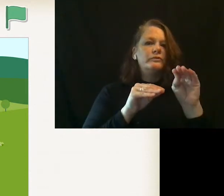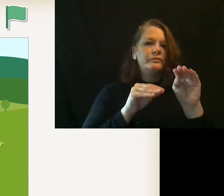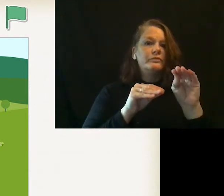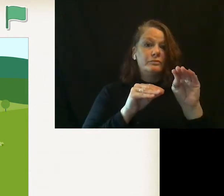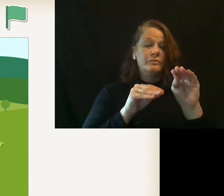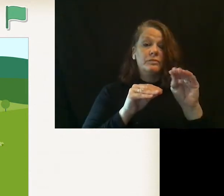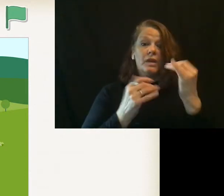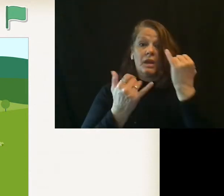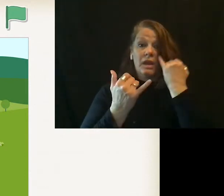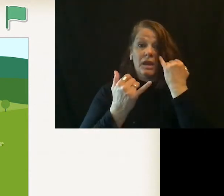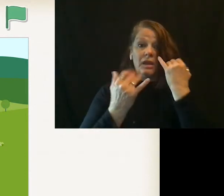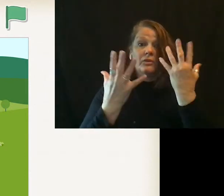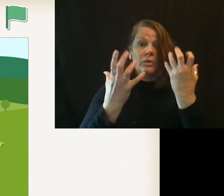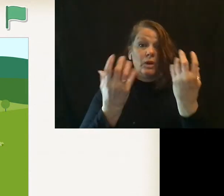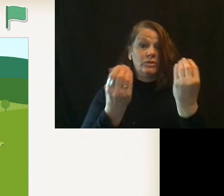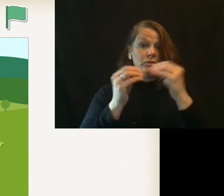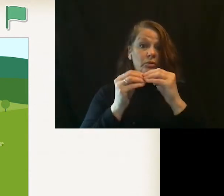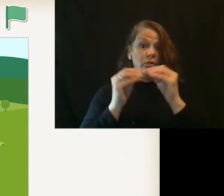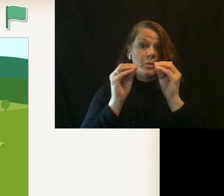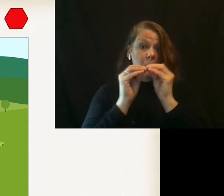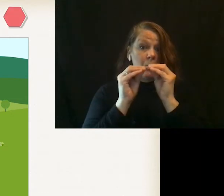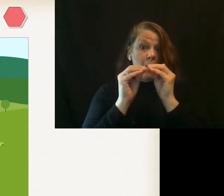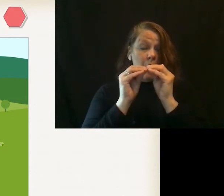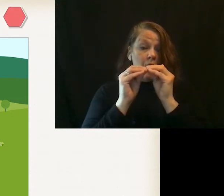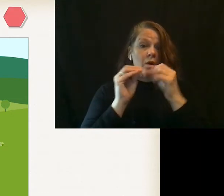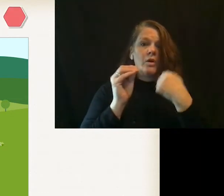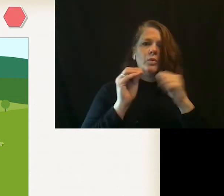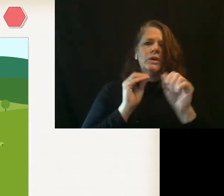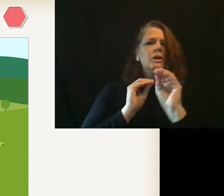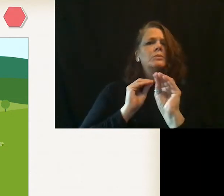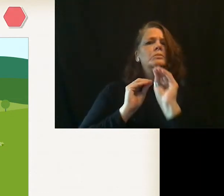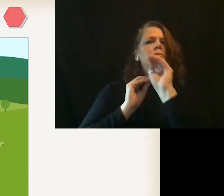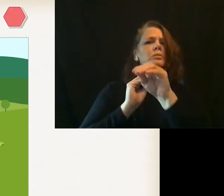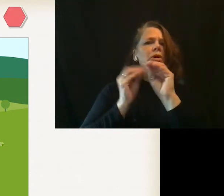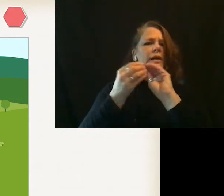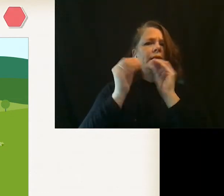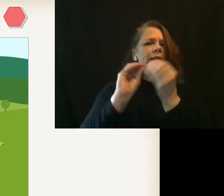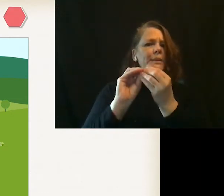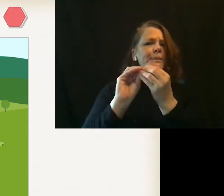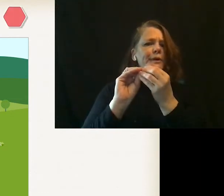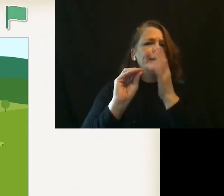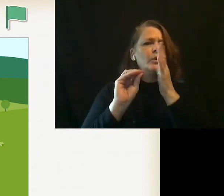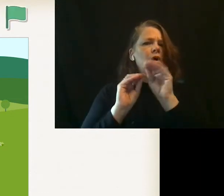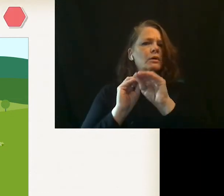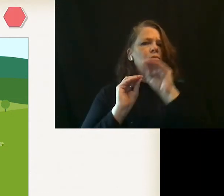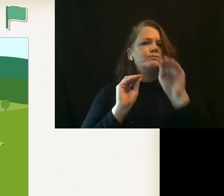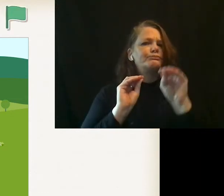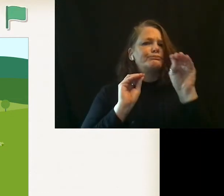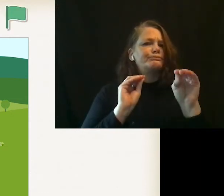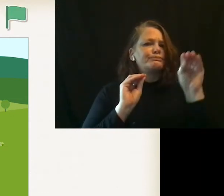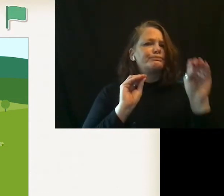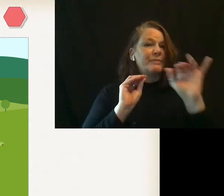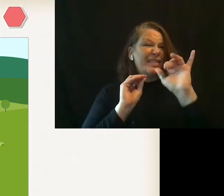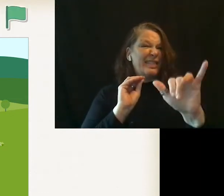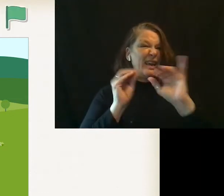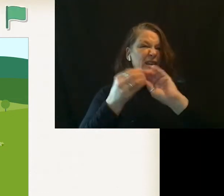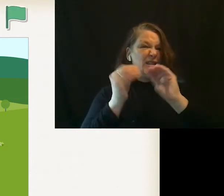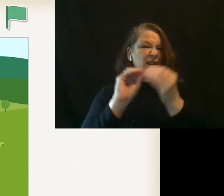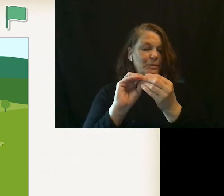one. If we want him to move to the right a little more, we can select a number and then have him move over that amount.